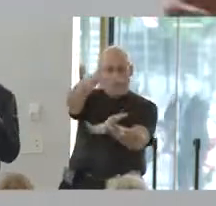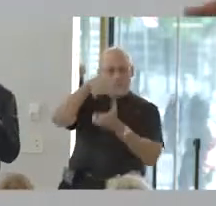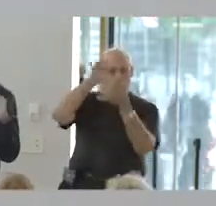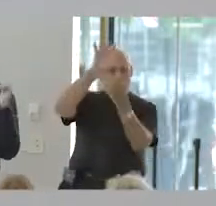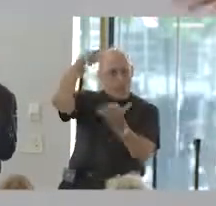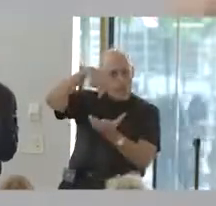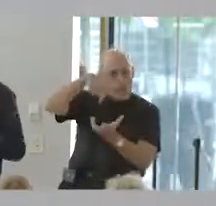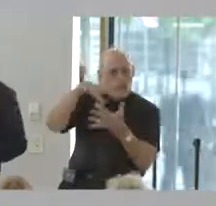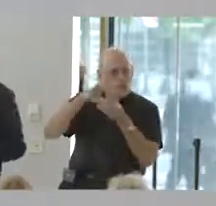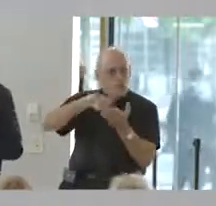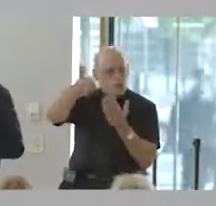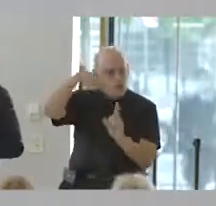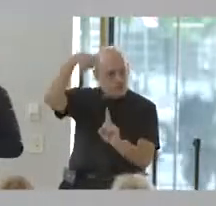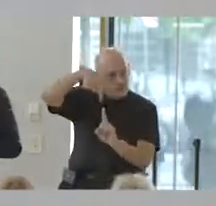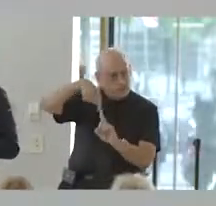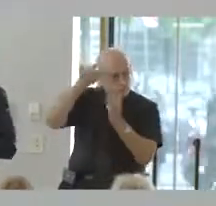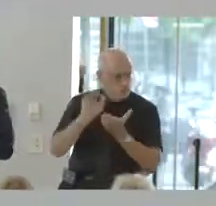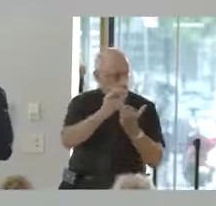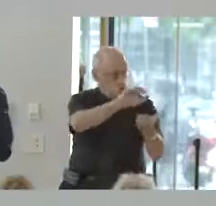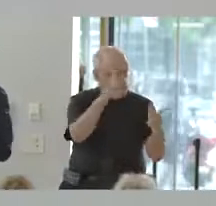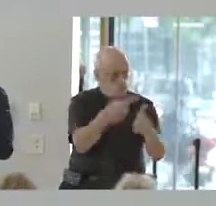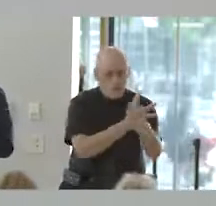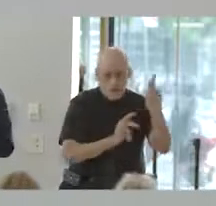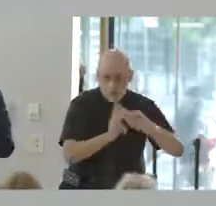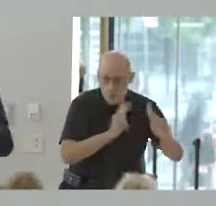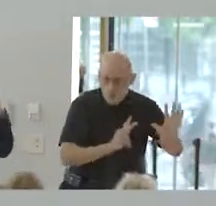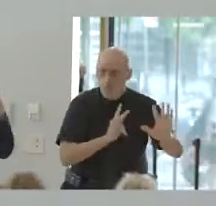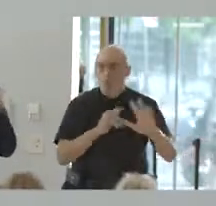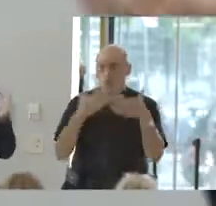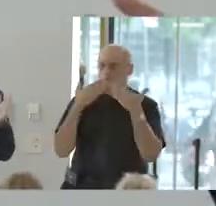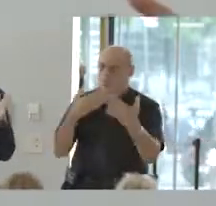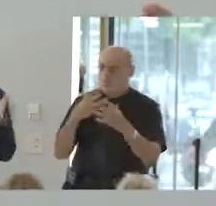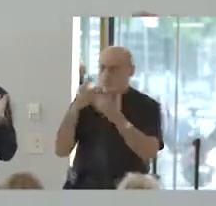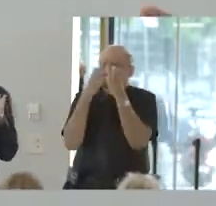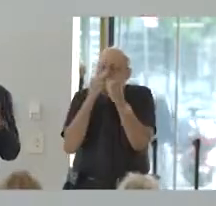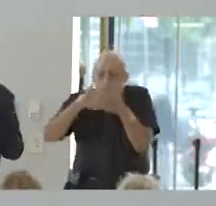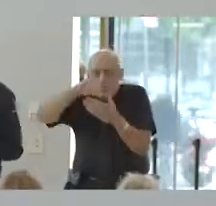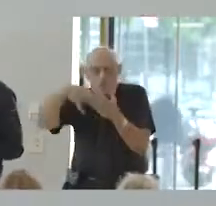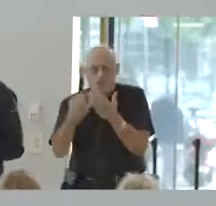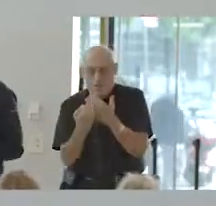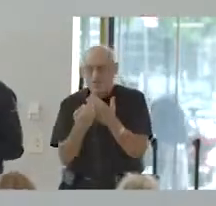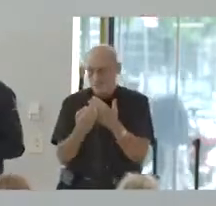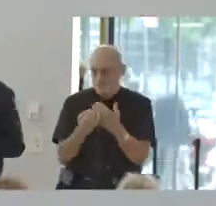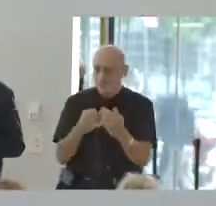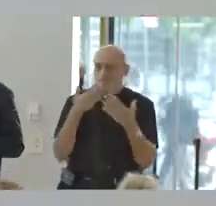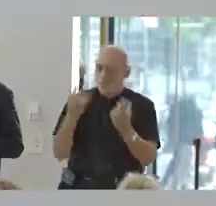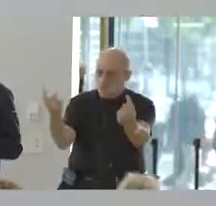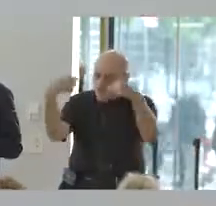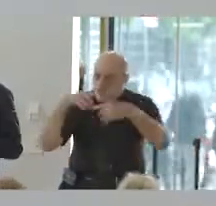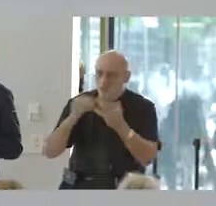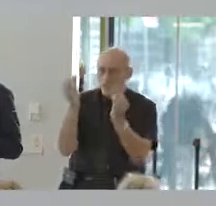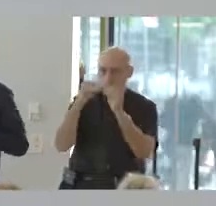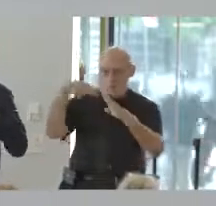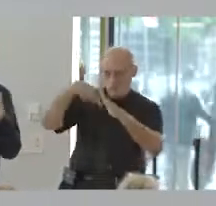to this project into the right hands. So again, thanks again for caring about this project and for coming to learn